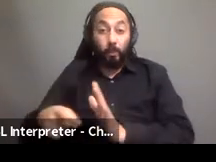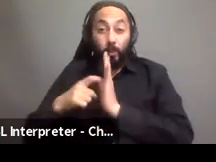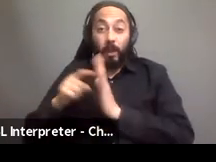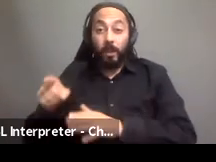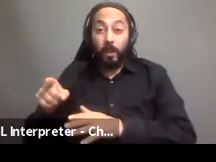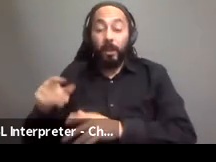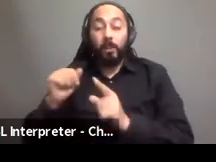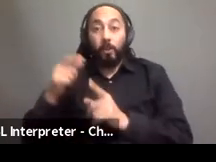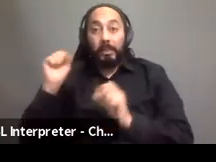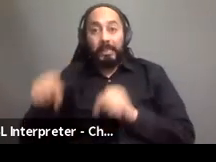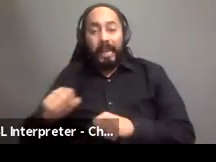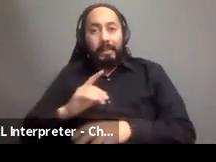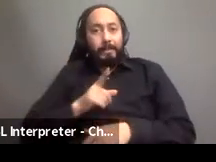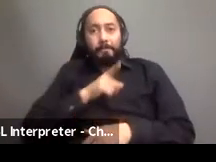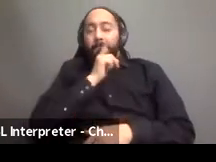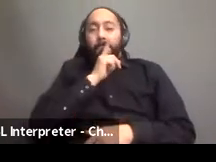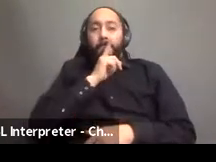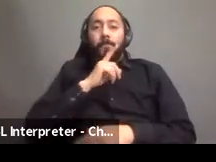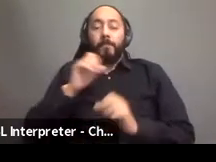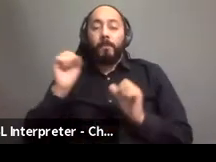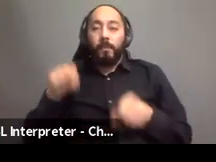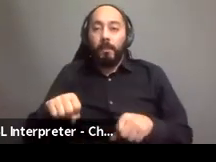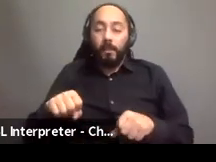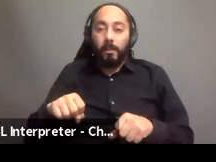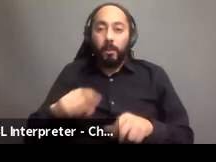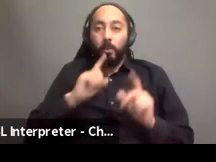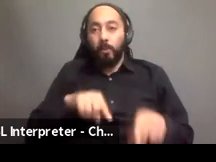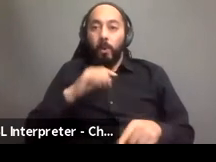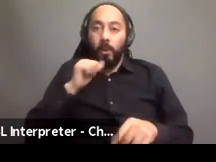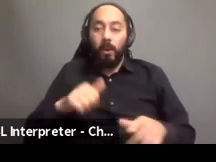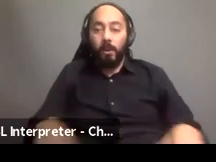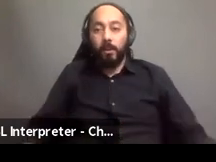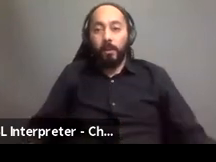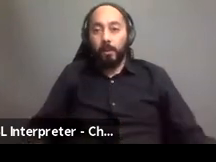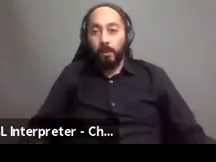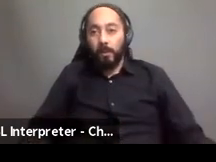affect Layla's decision to report or not.